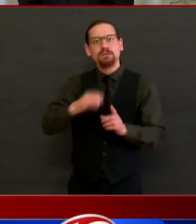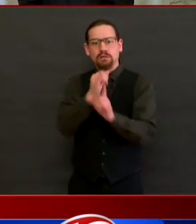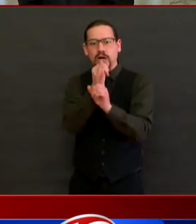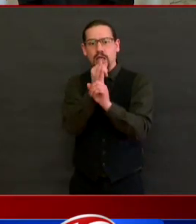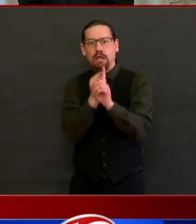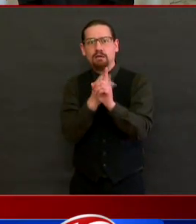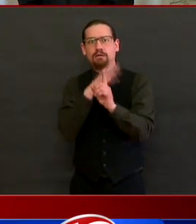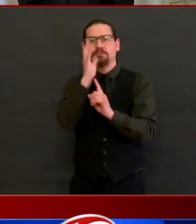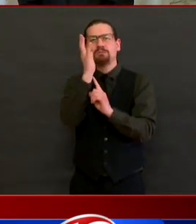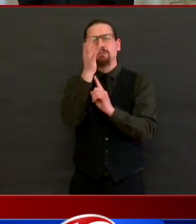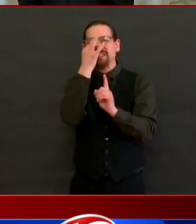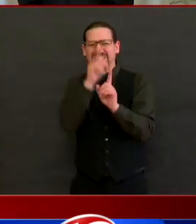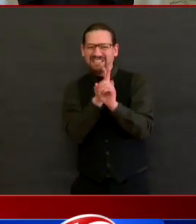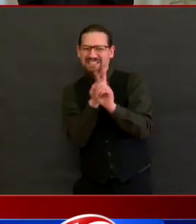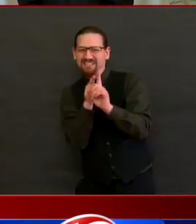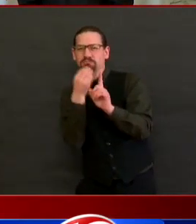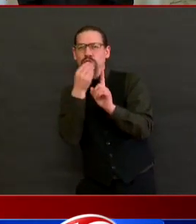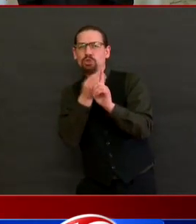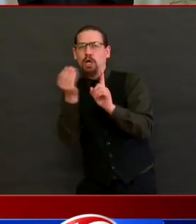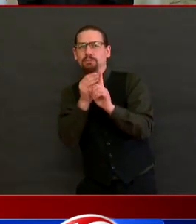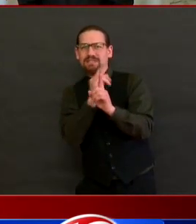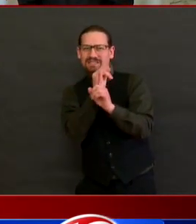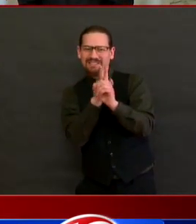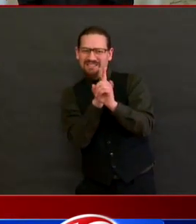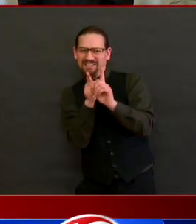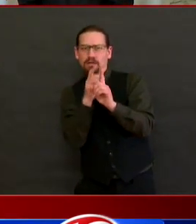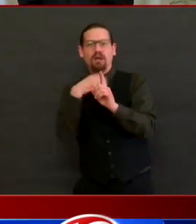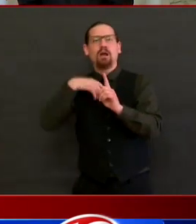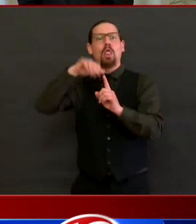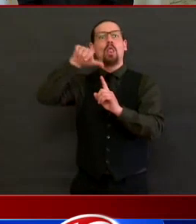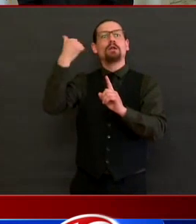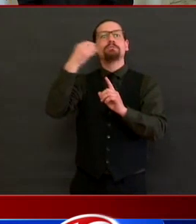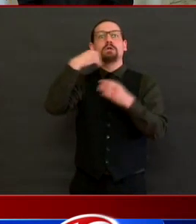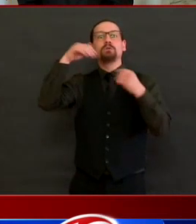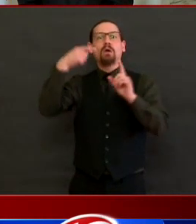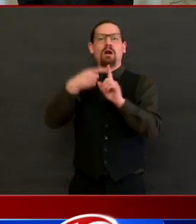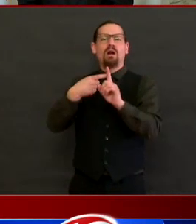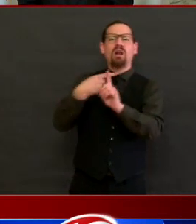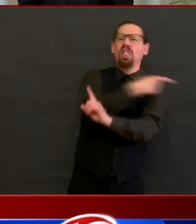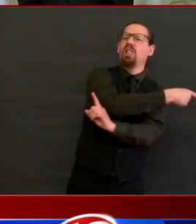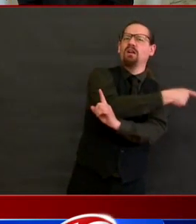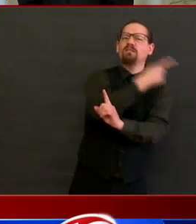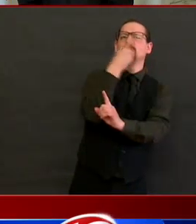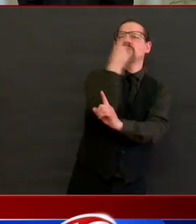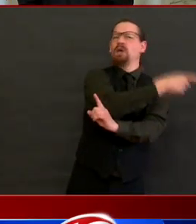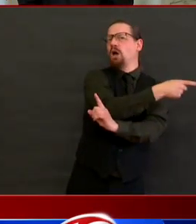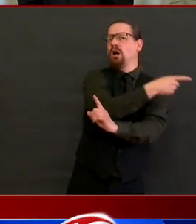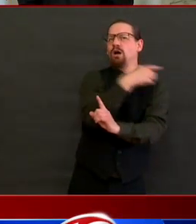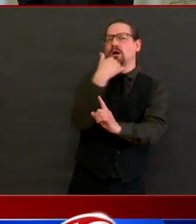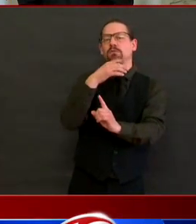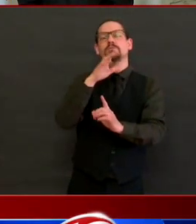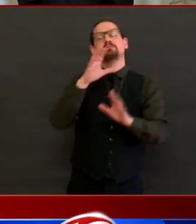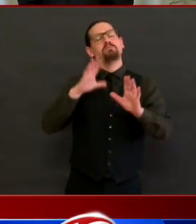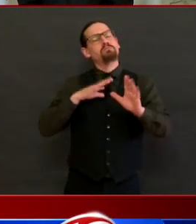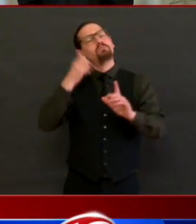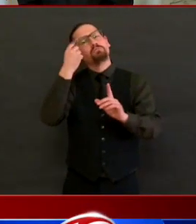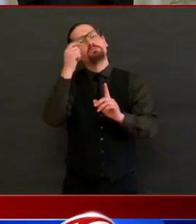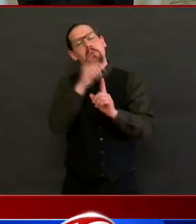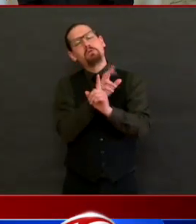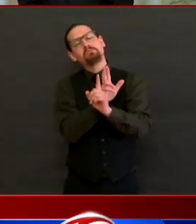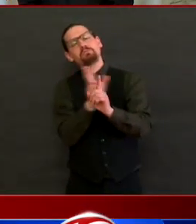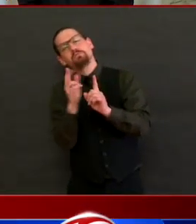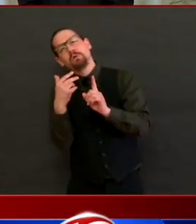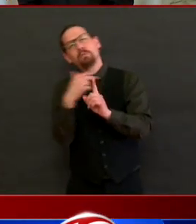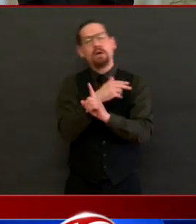that. Come home and stay home. Wear your mask when you're out. Wash your hands constantly.